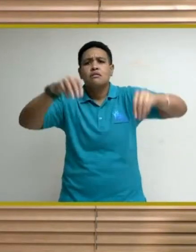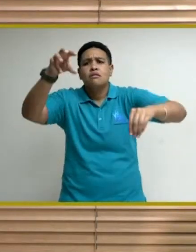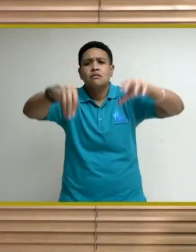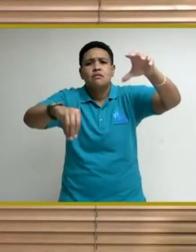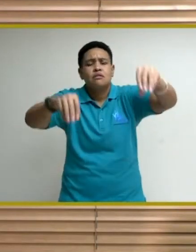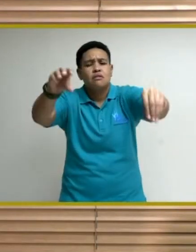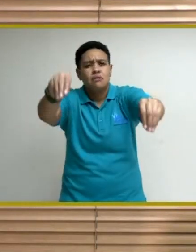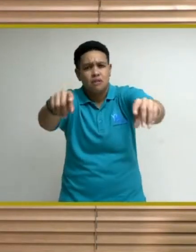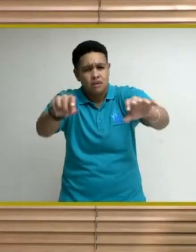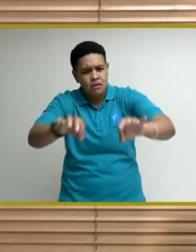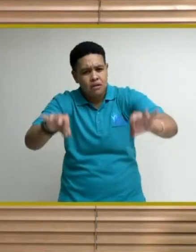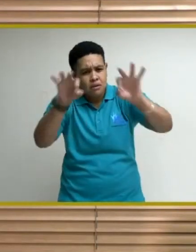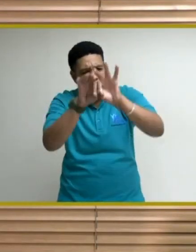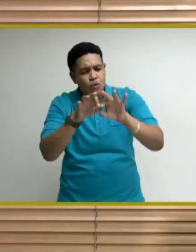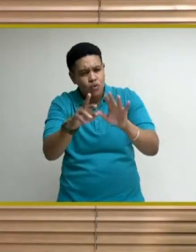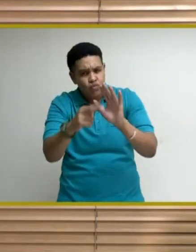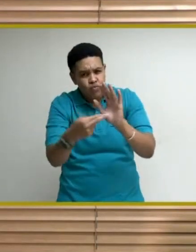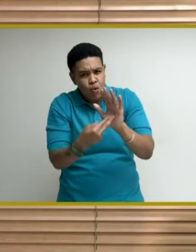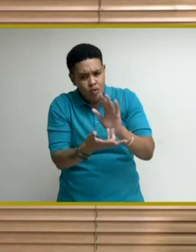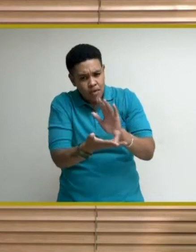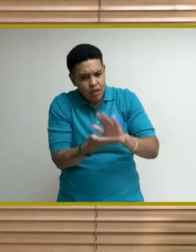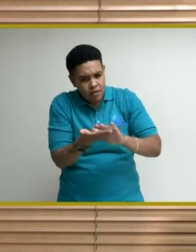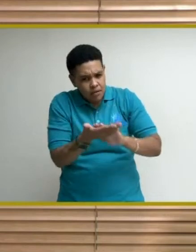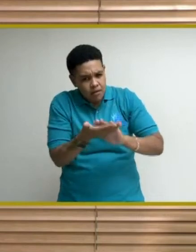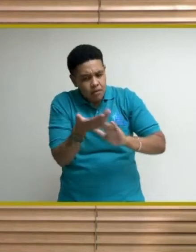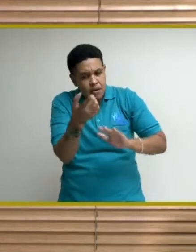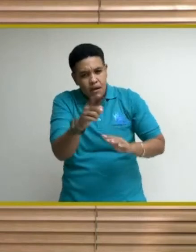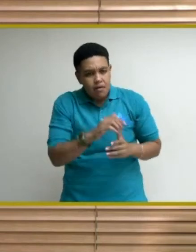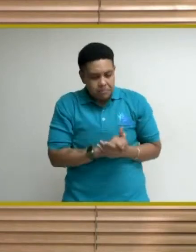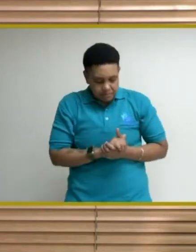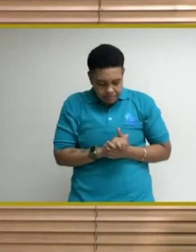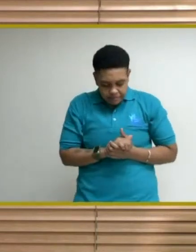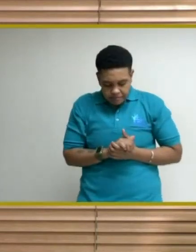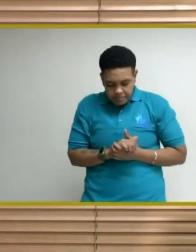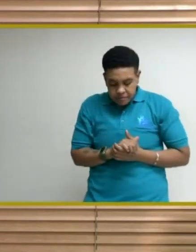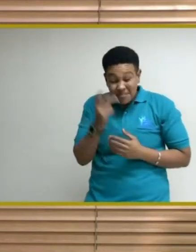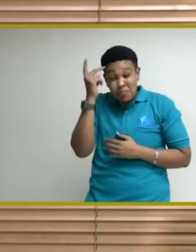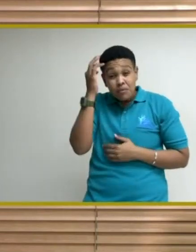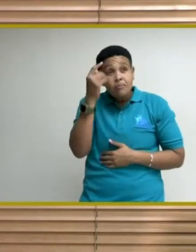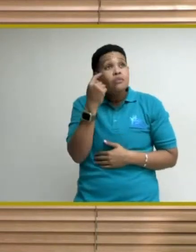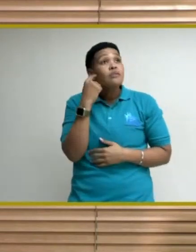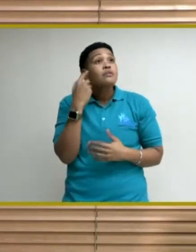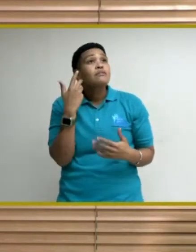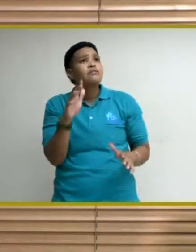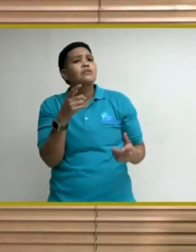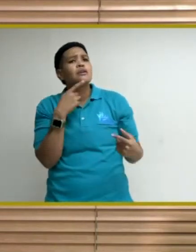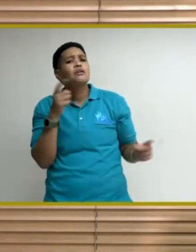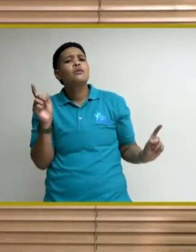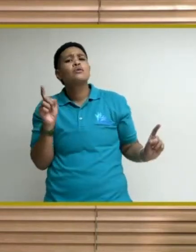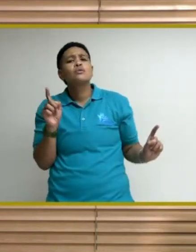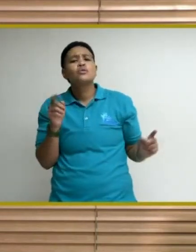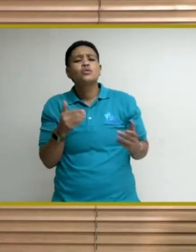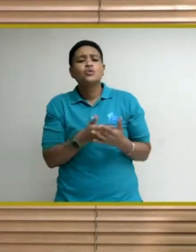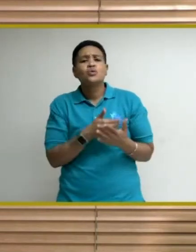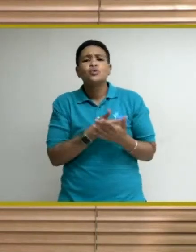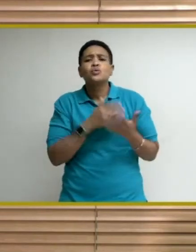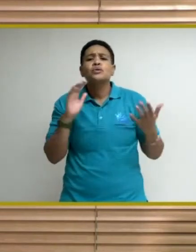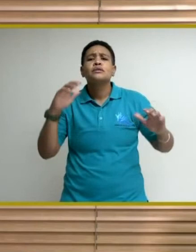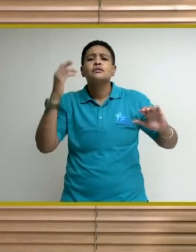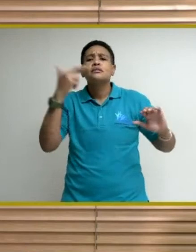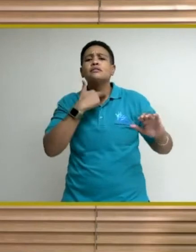an important role. The Prime Minister, you would have heard, has announced the new disaster